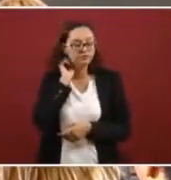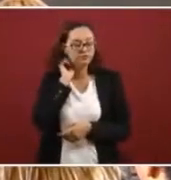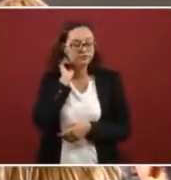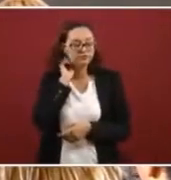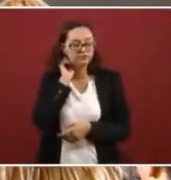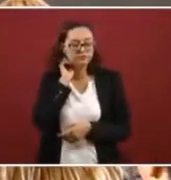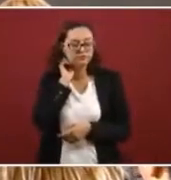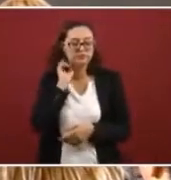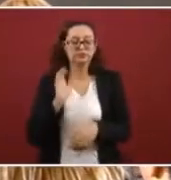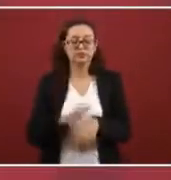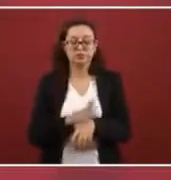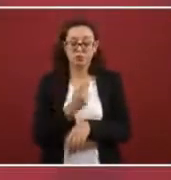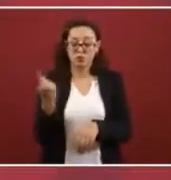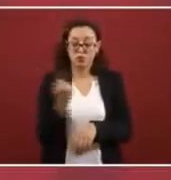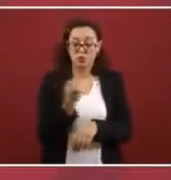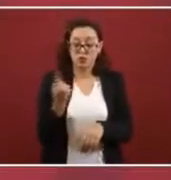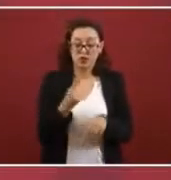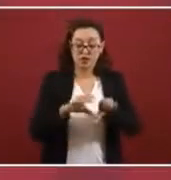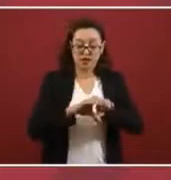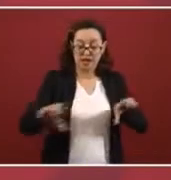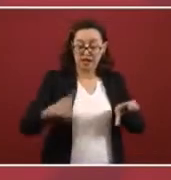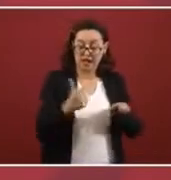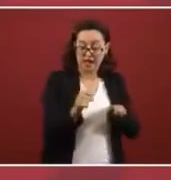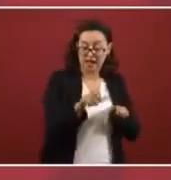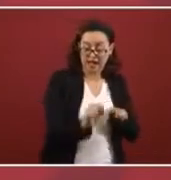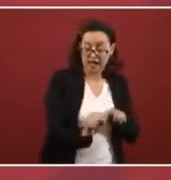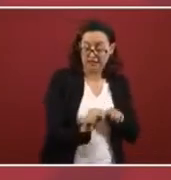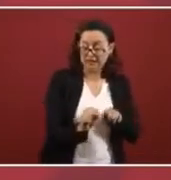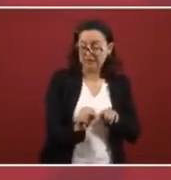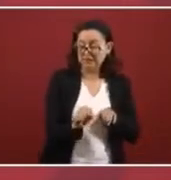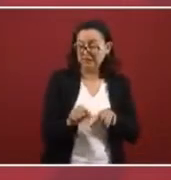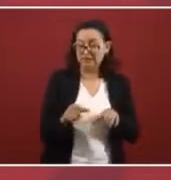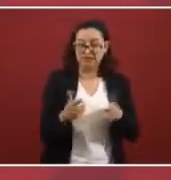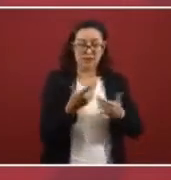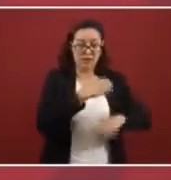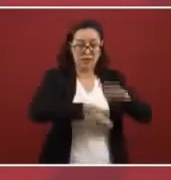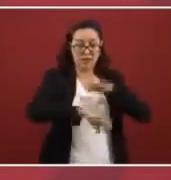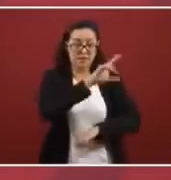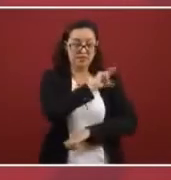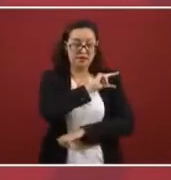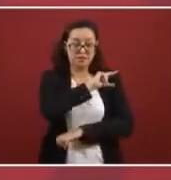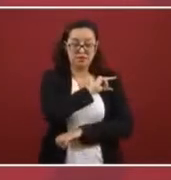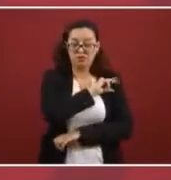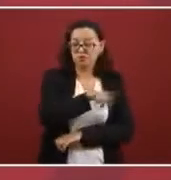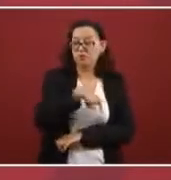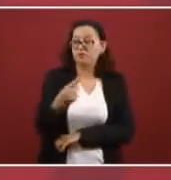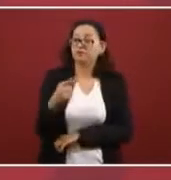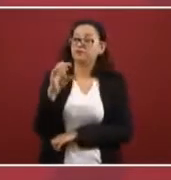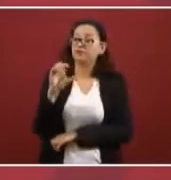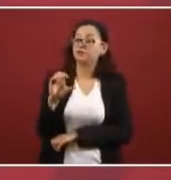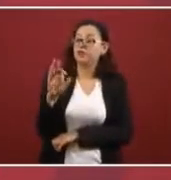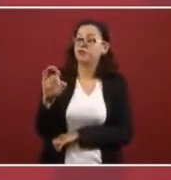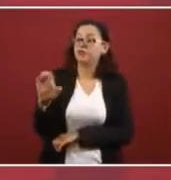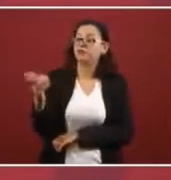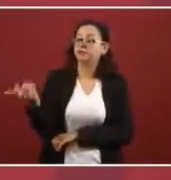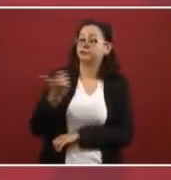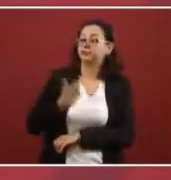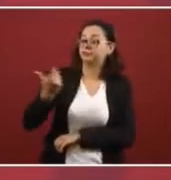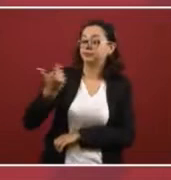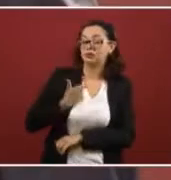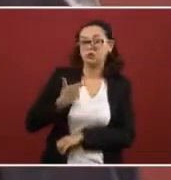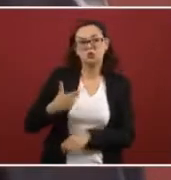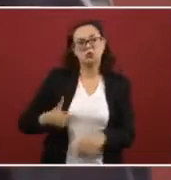Because the tariffs that they want to charge to the electricity is too high.